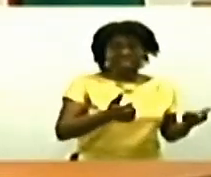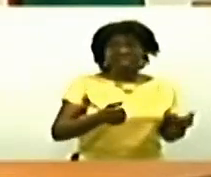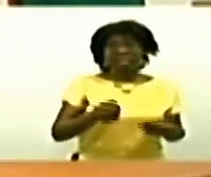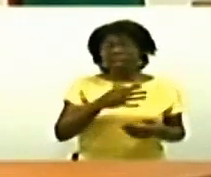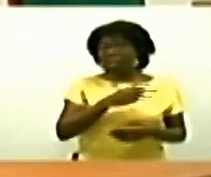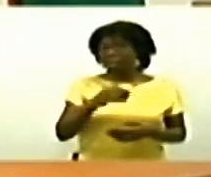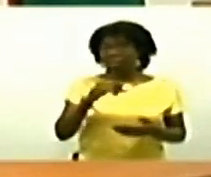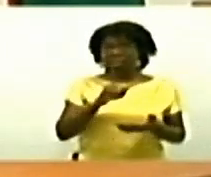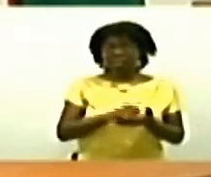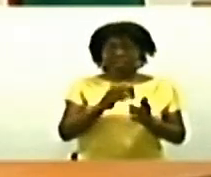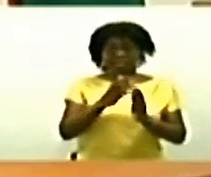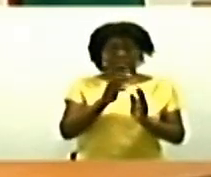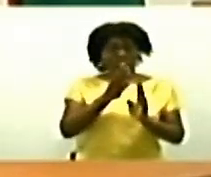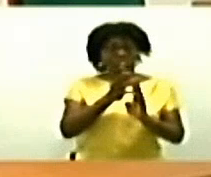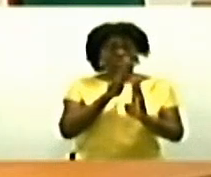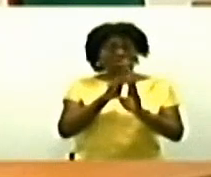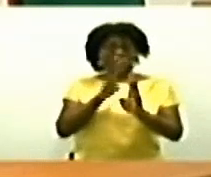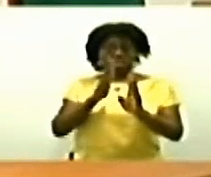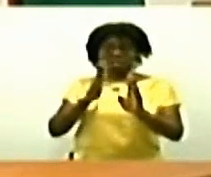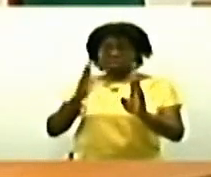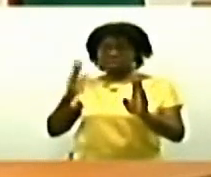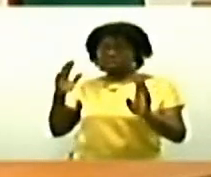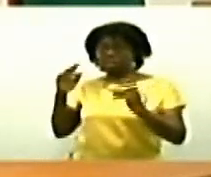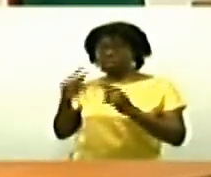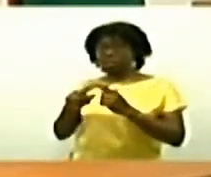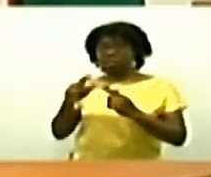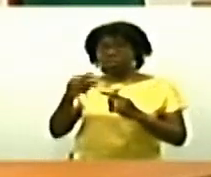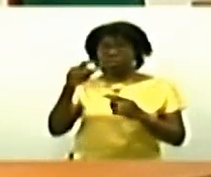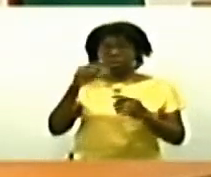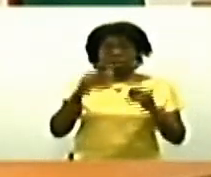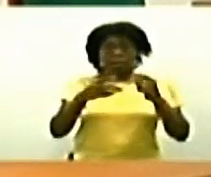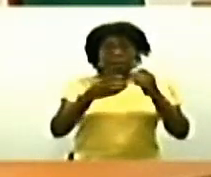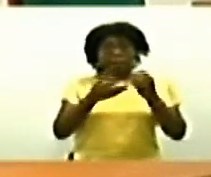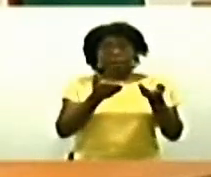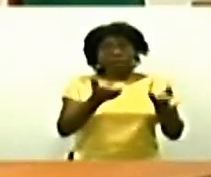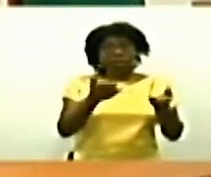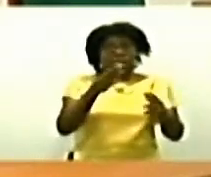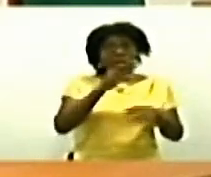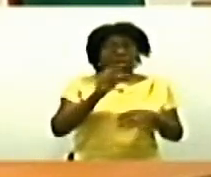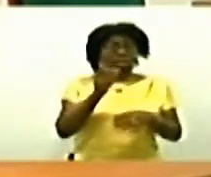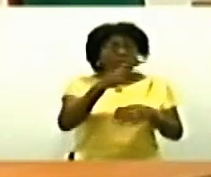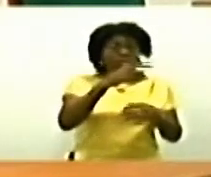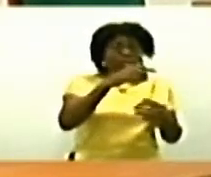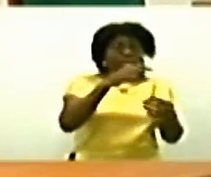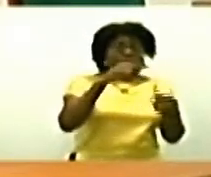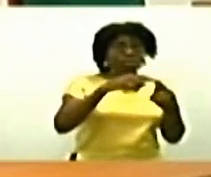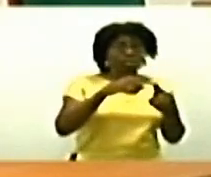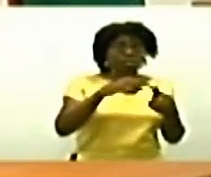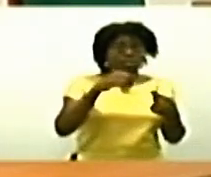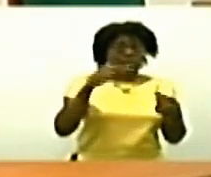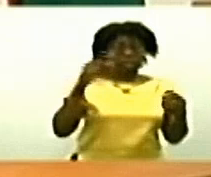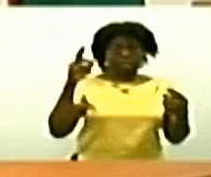And that backs up the traffic right back up to Homemade and right down to the Reno Cinema.